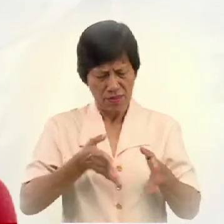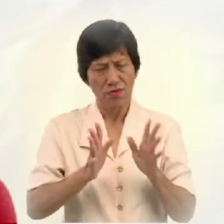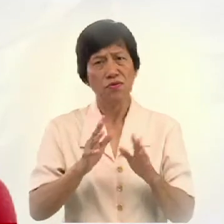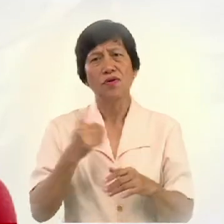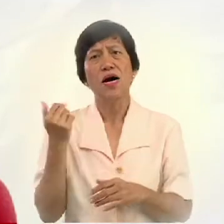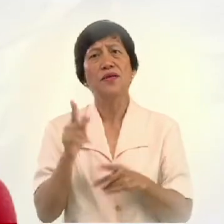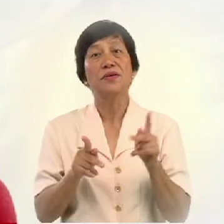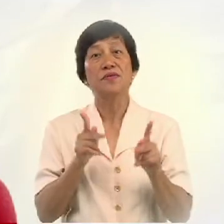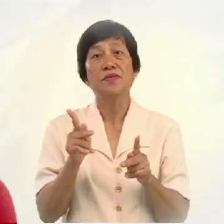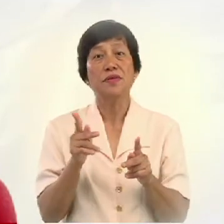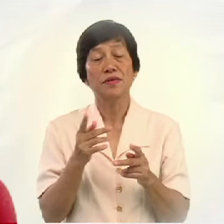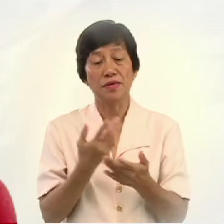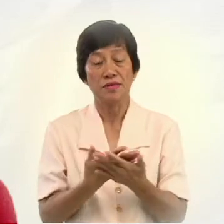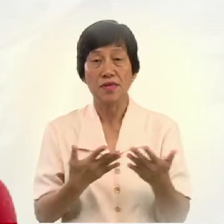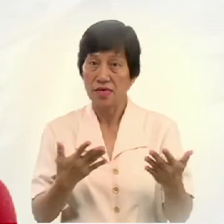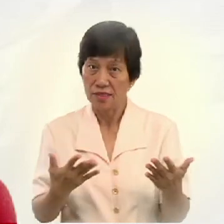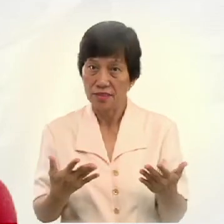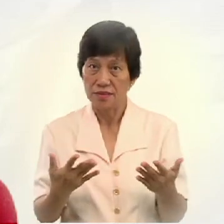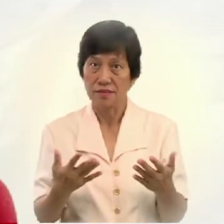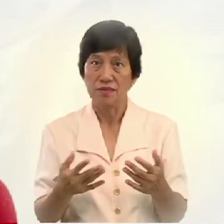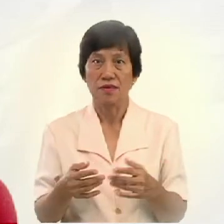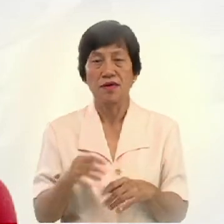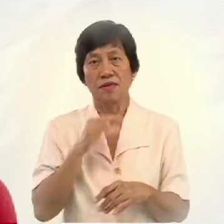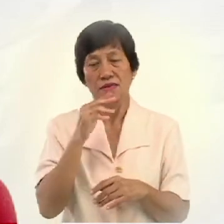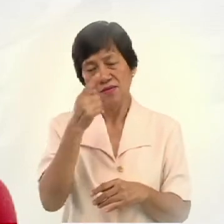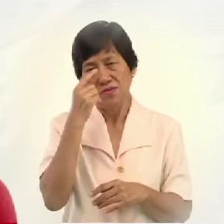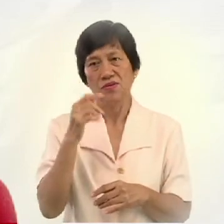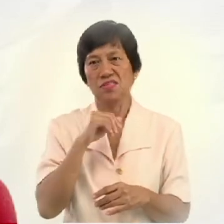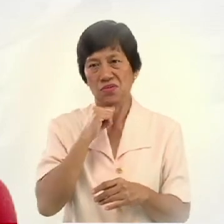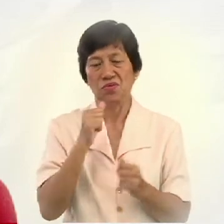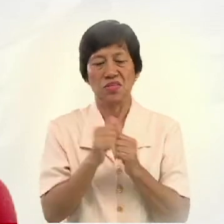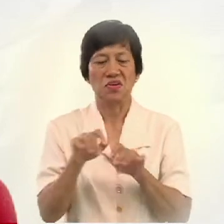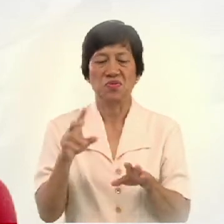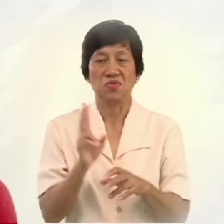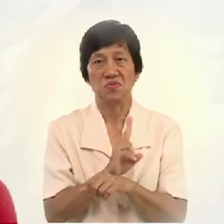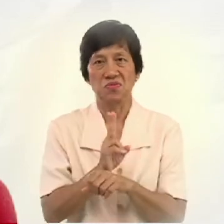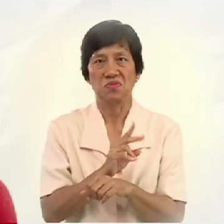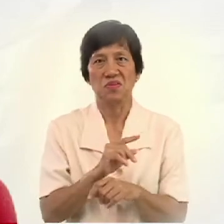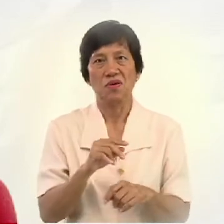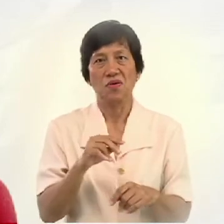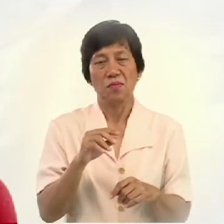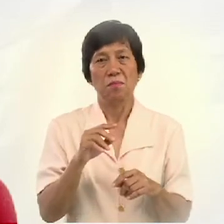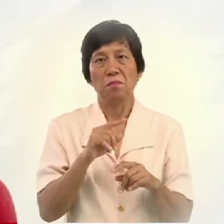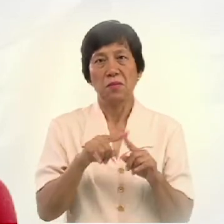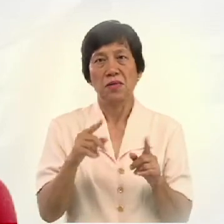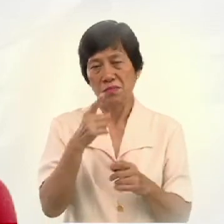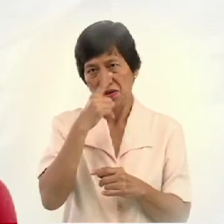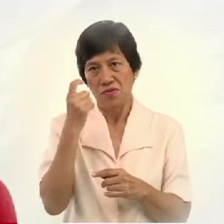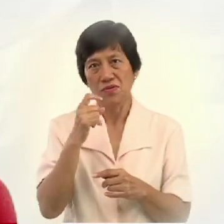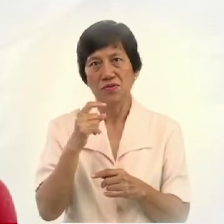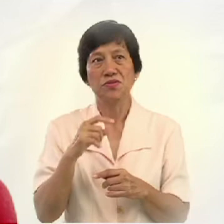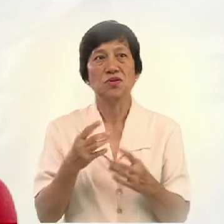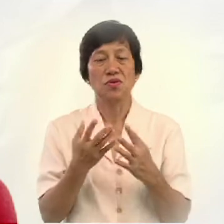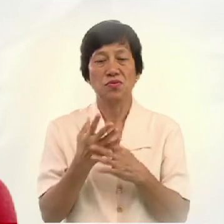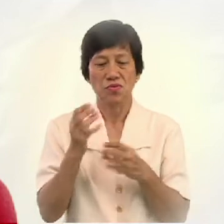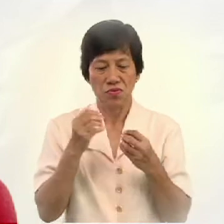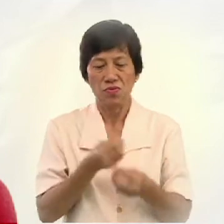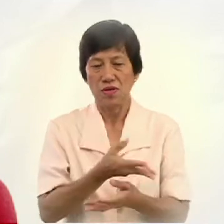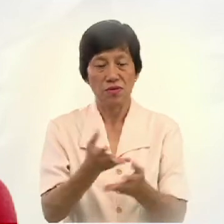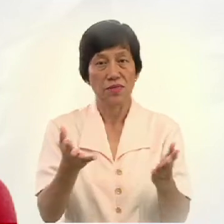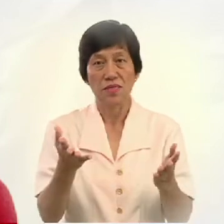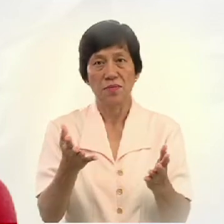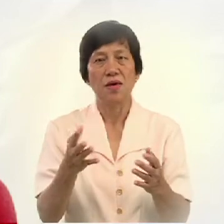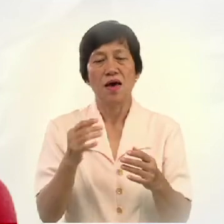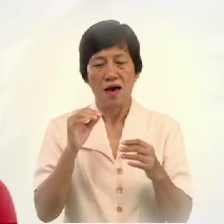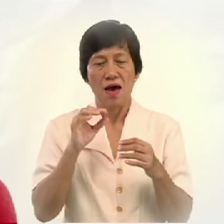of other things? Not because they are useless, but because by letting go of them, I am gaining